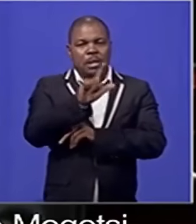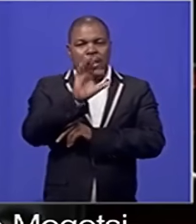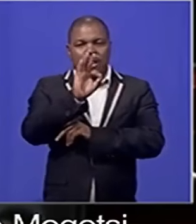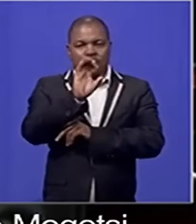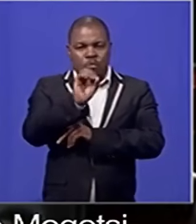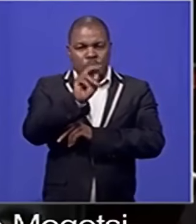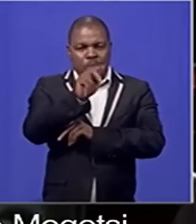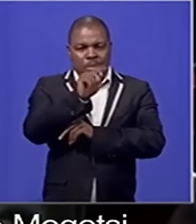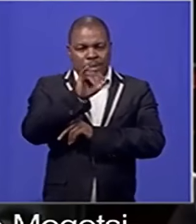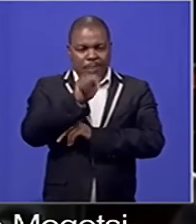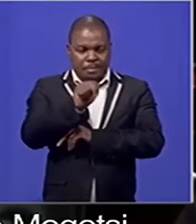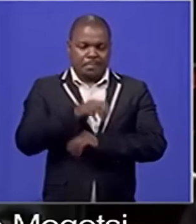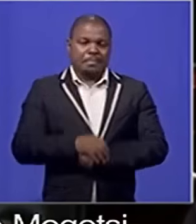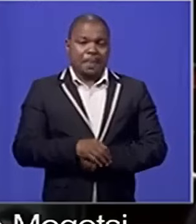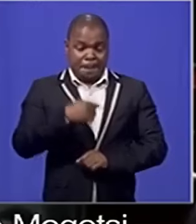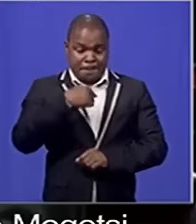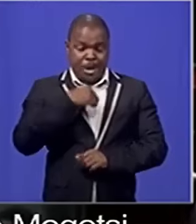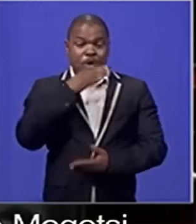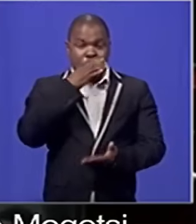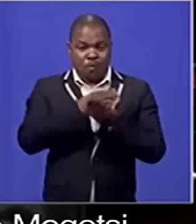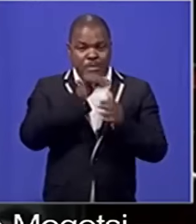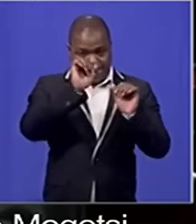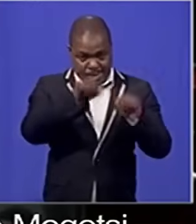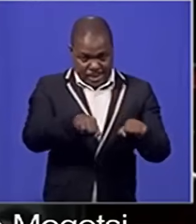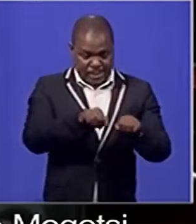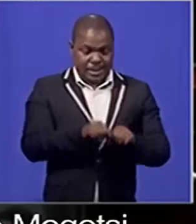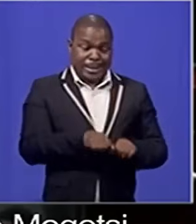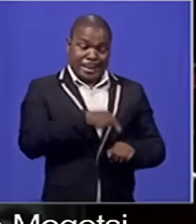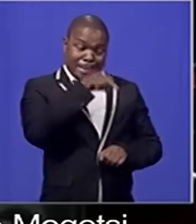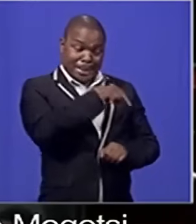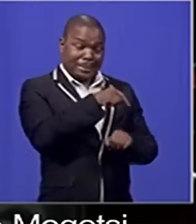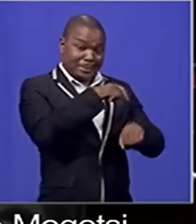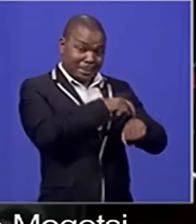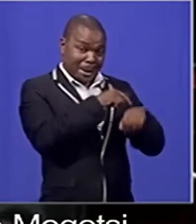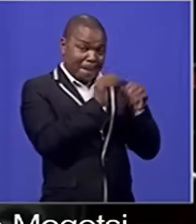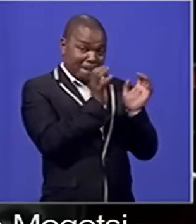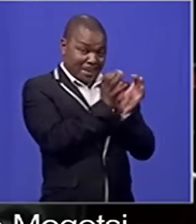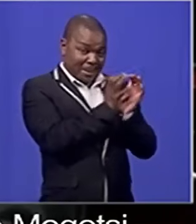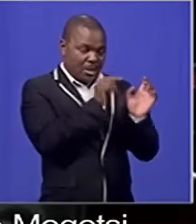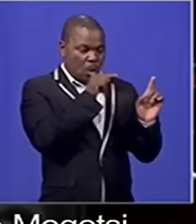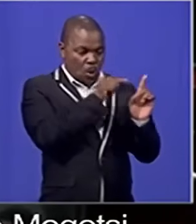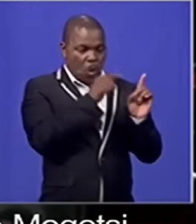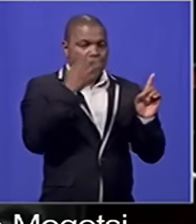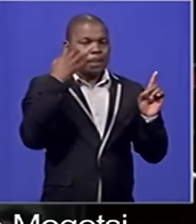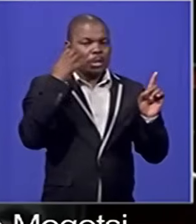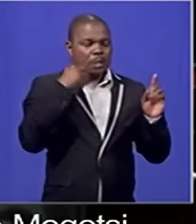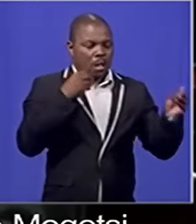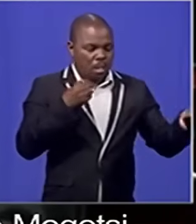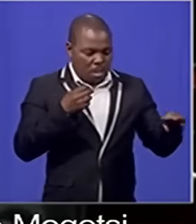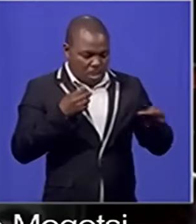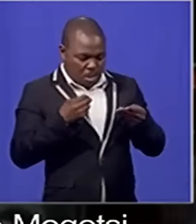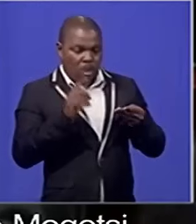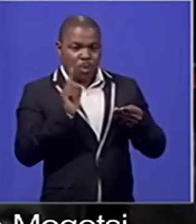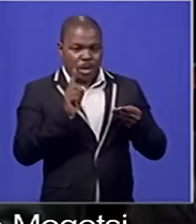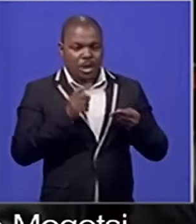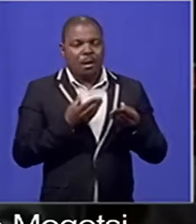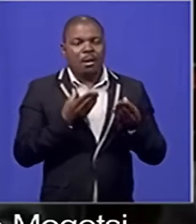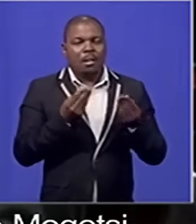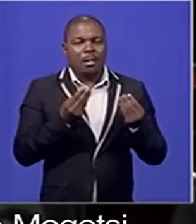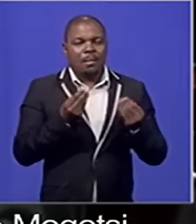I confirm that it was at this meeting when the minister provided me with the